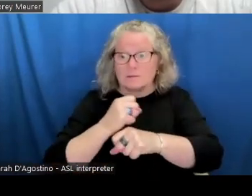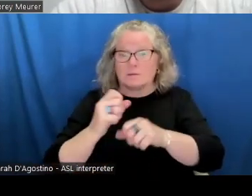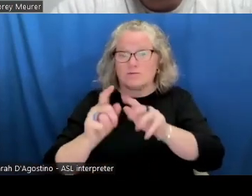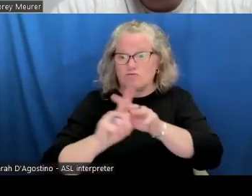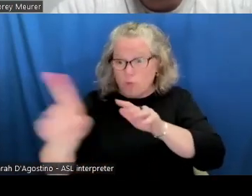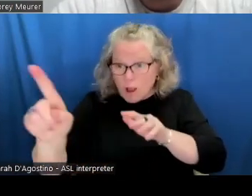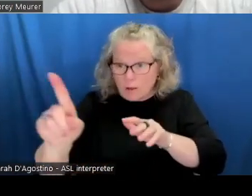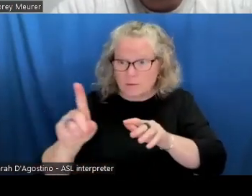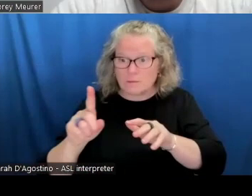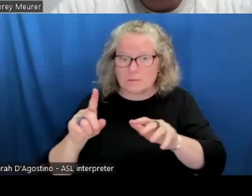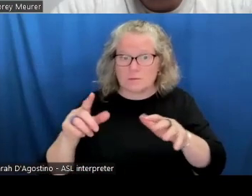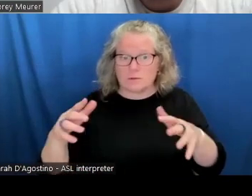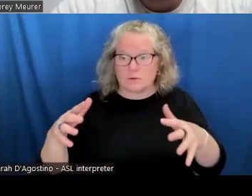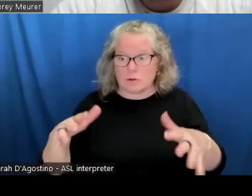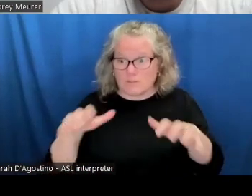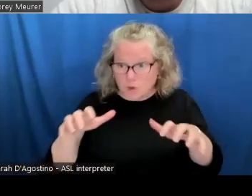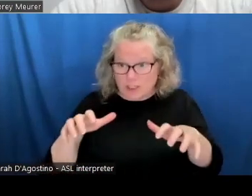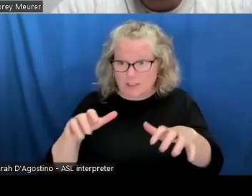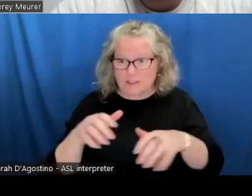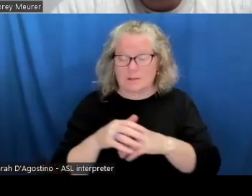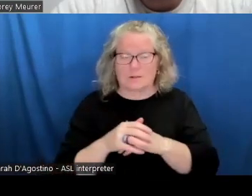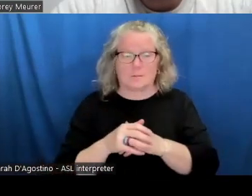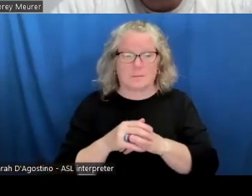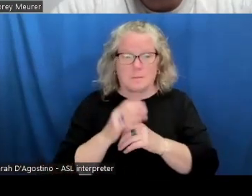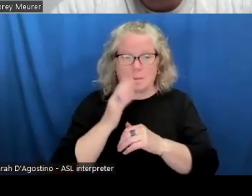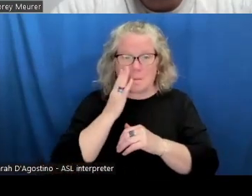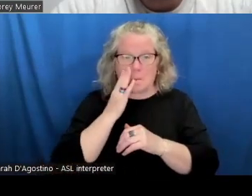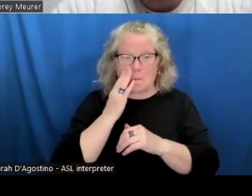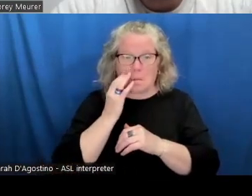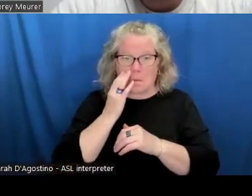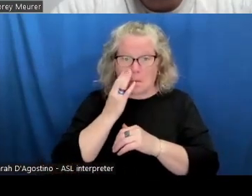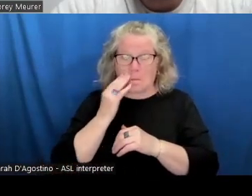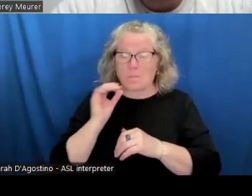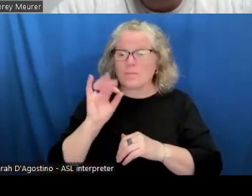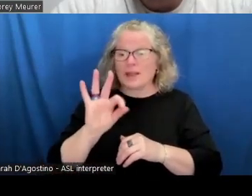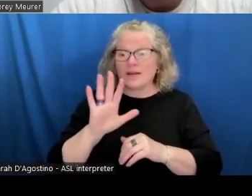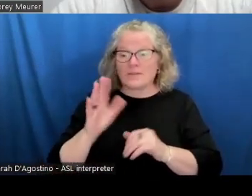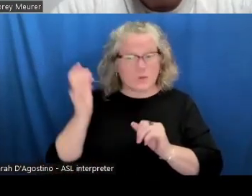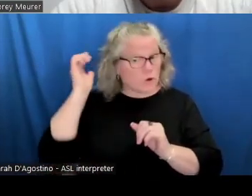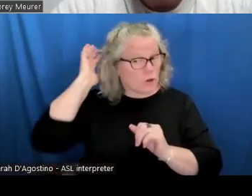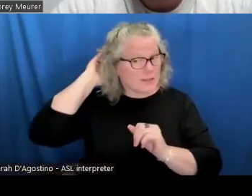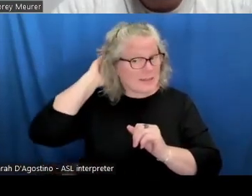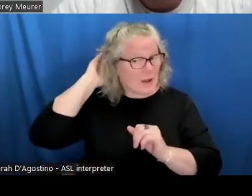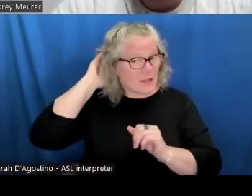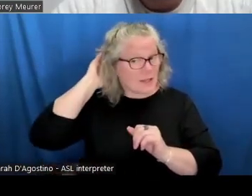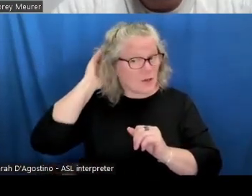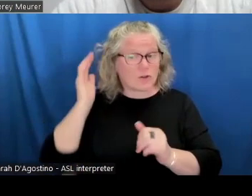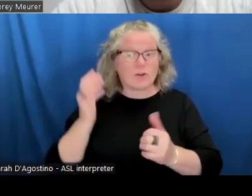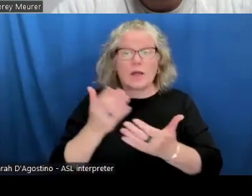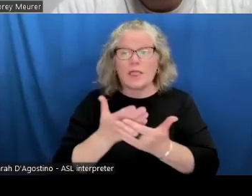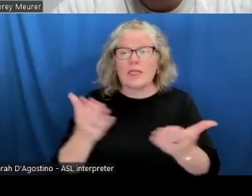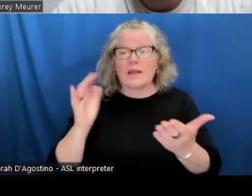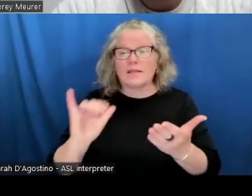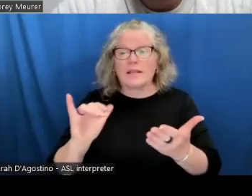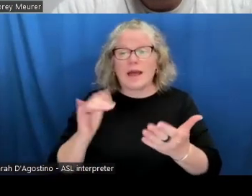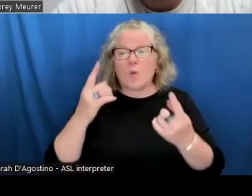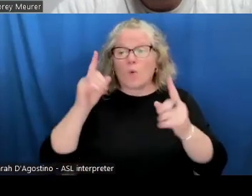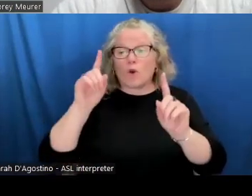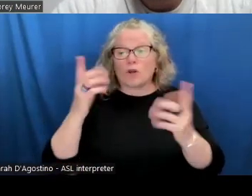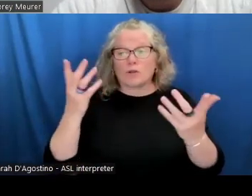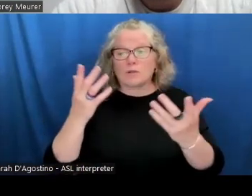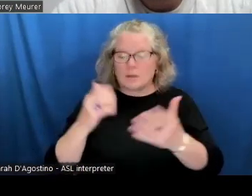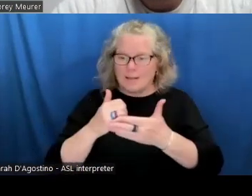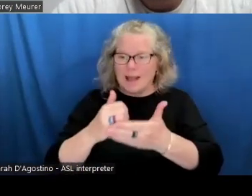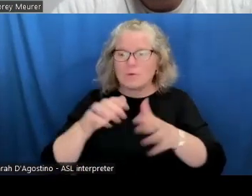only things that work when you're down here are things that calm you down. So they call them self-regulation skills. And that happens